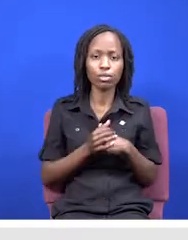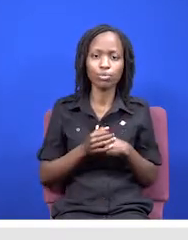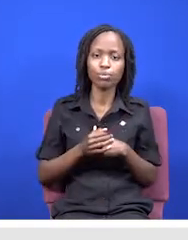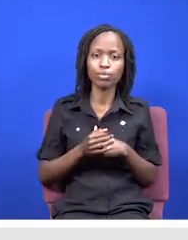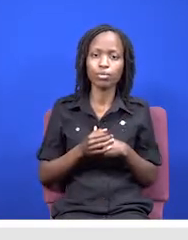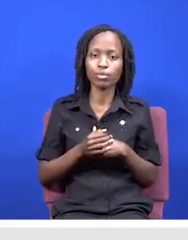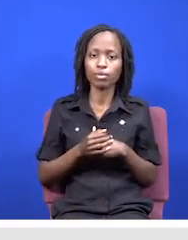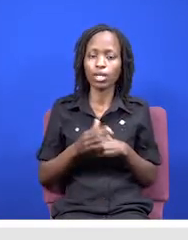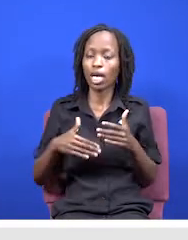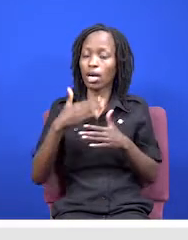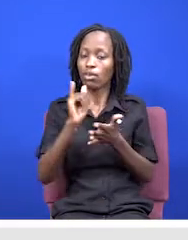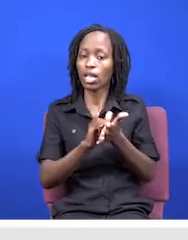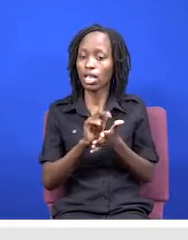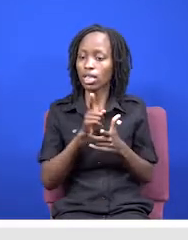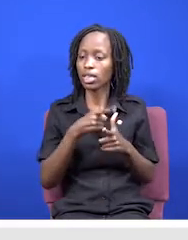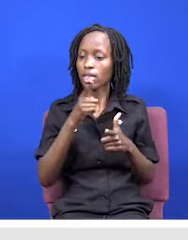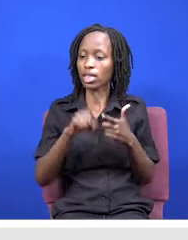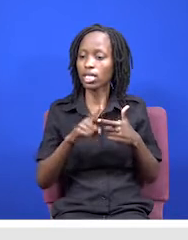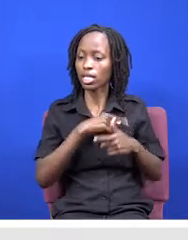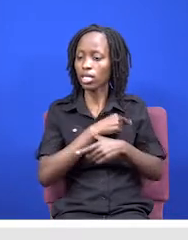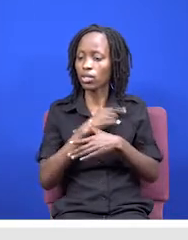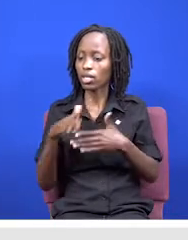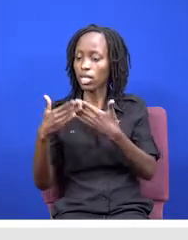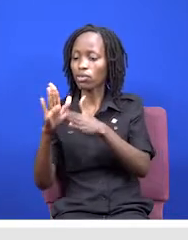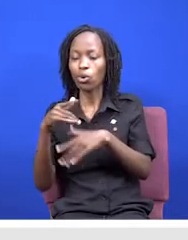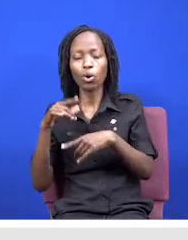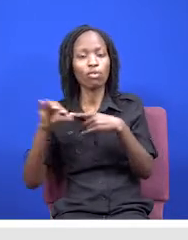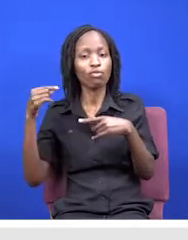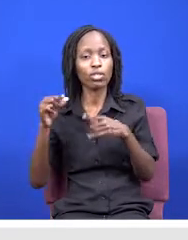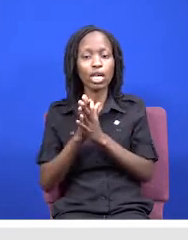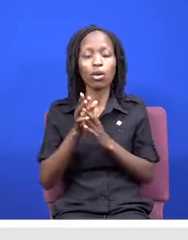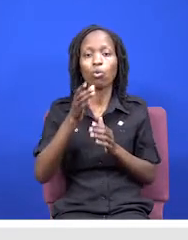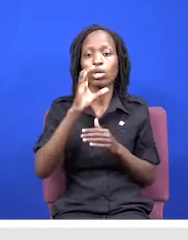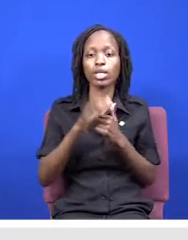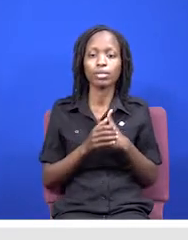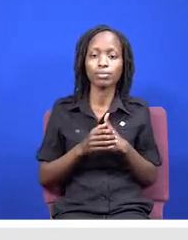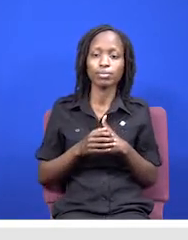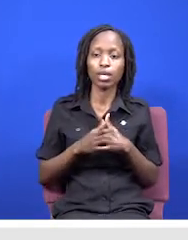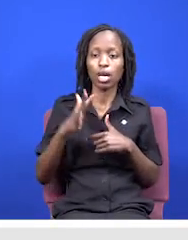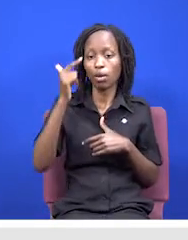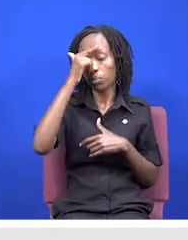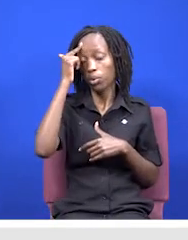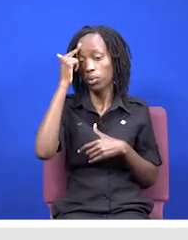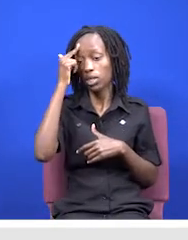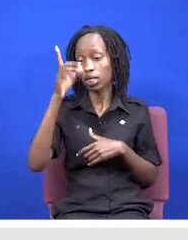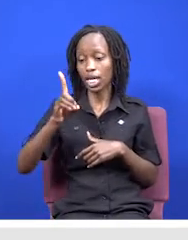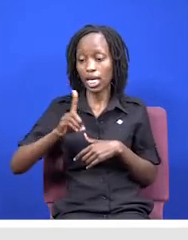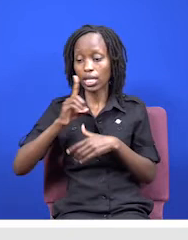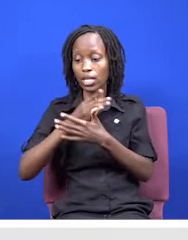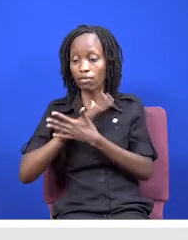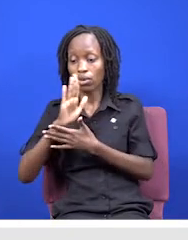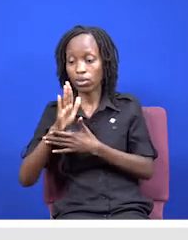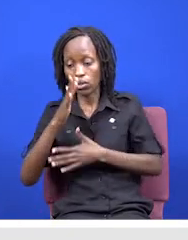food. After this, the attendant fed the four young men only vegetables and water. Because the young